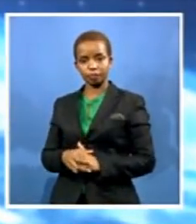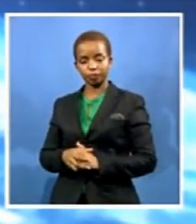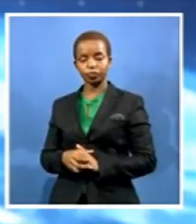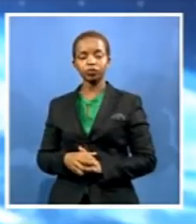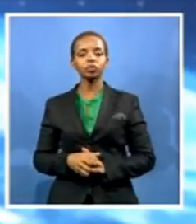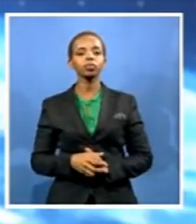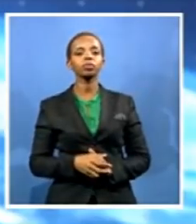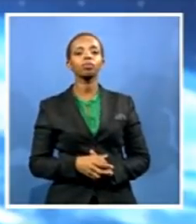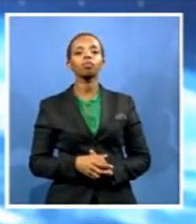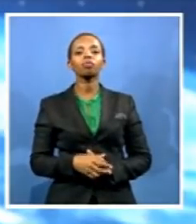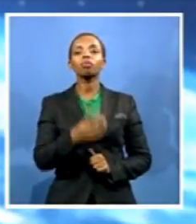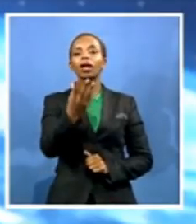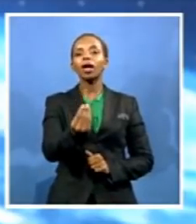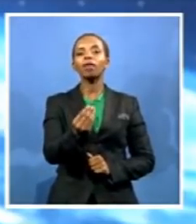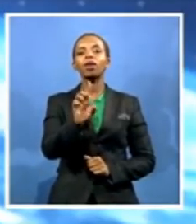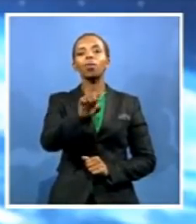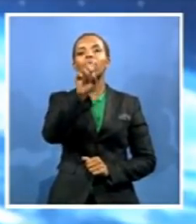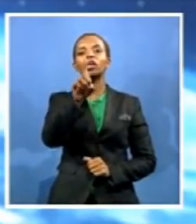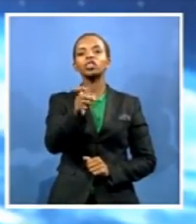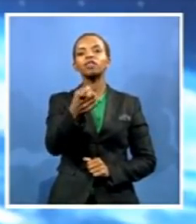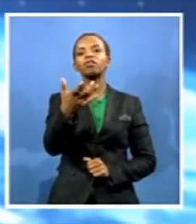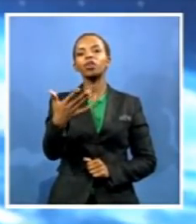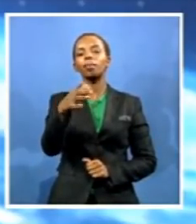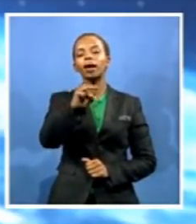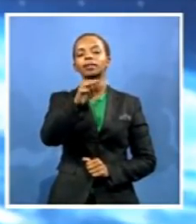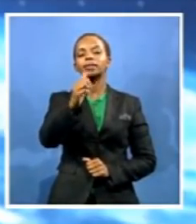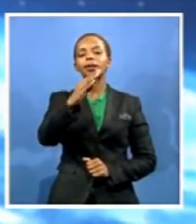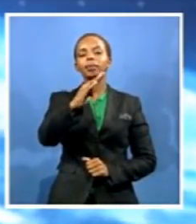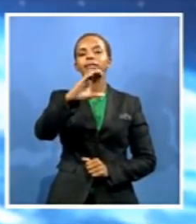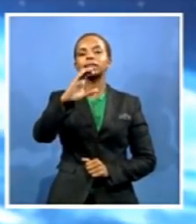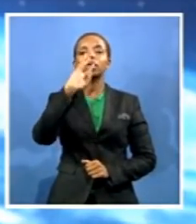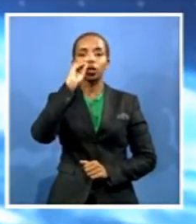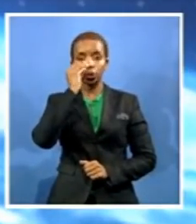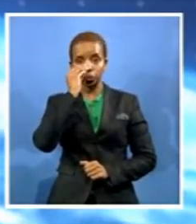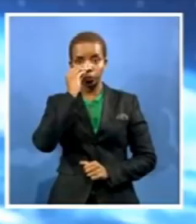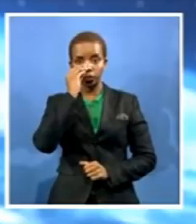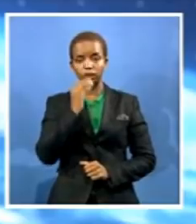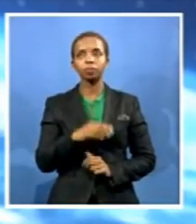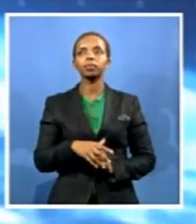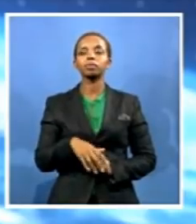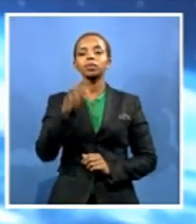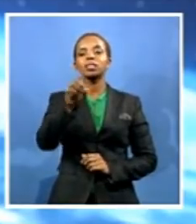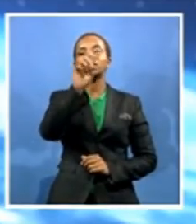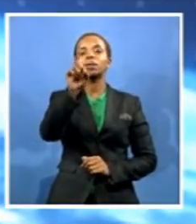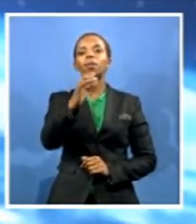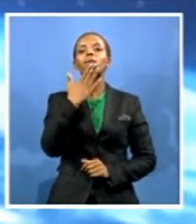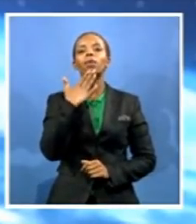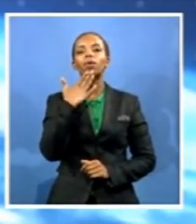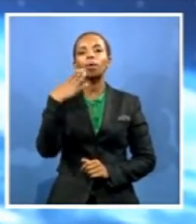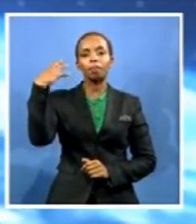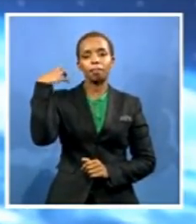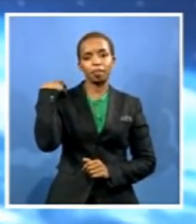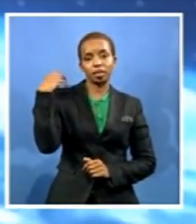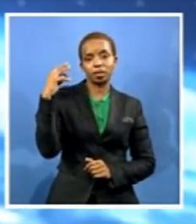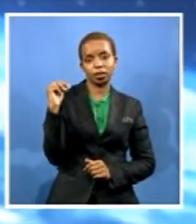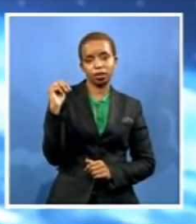from Arabile Gumede for the Minister. Minister, the question is, are there any projections on